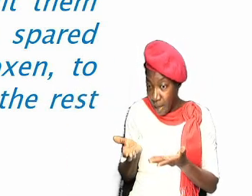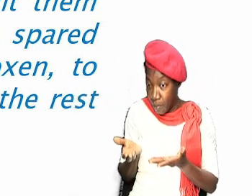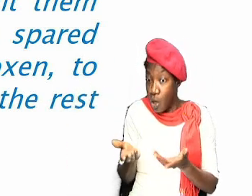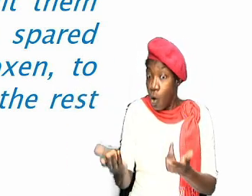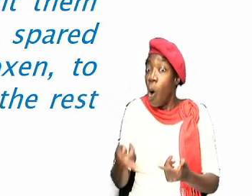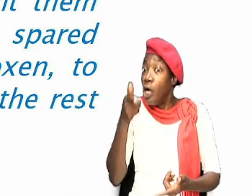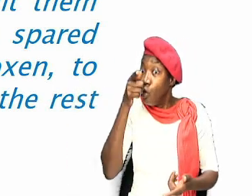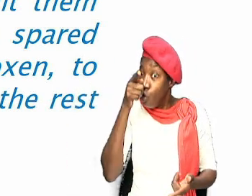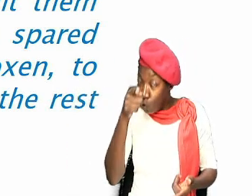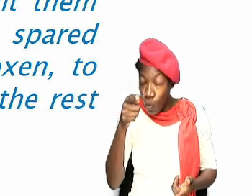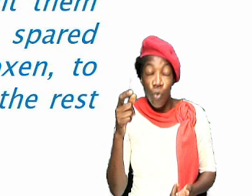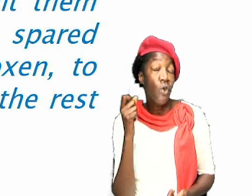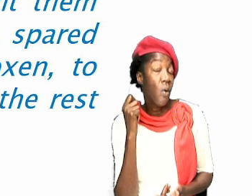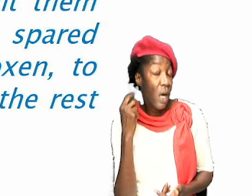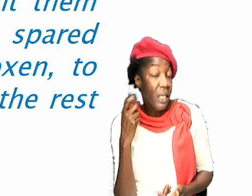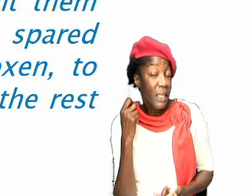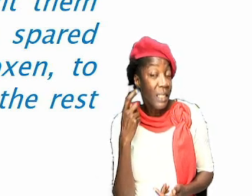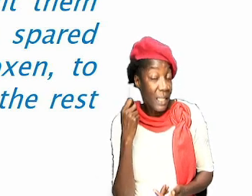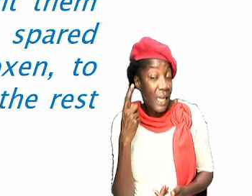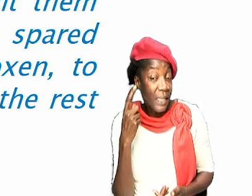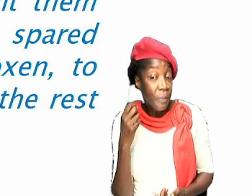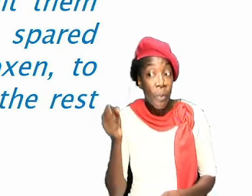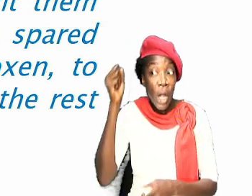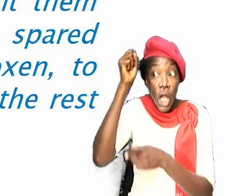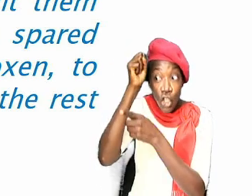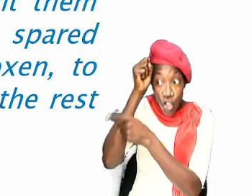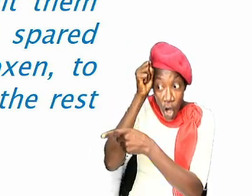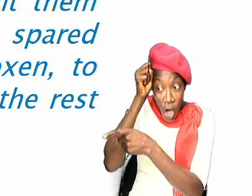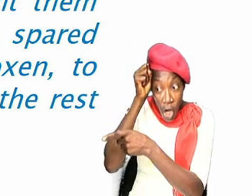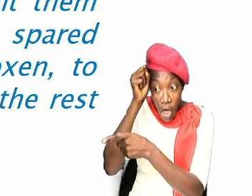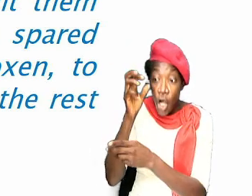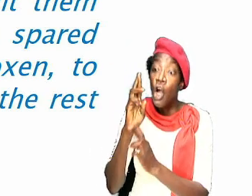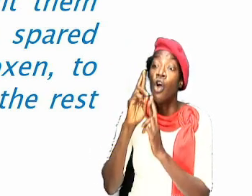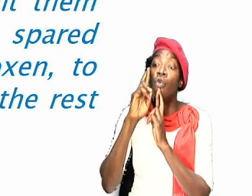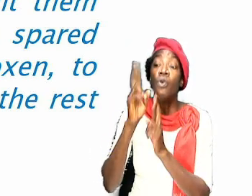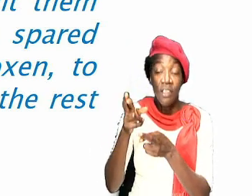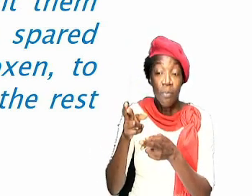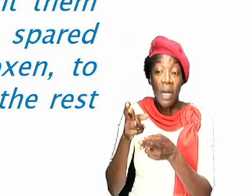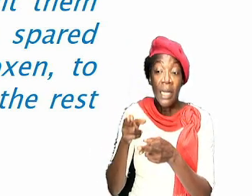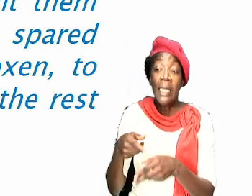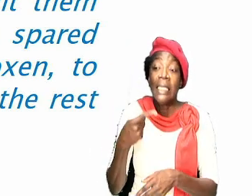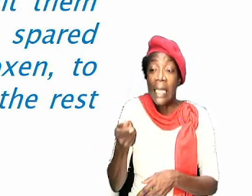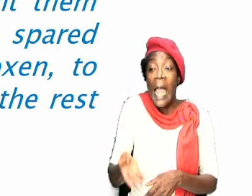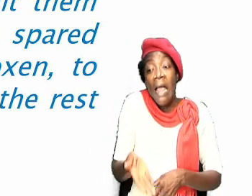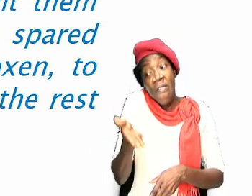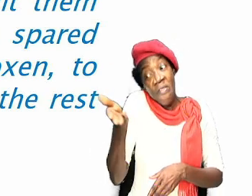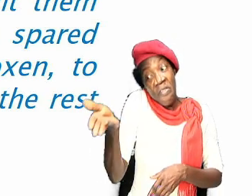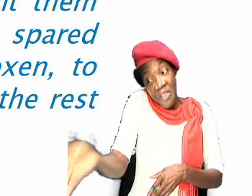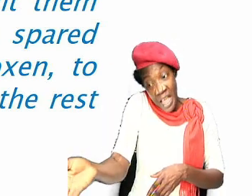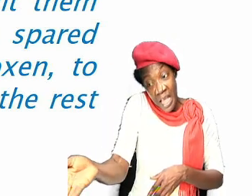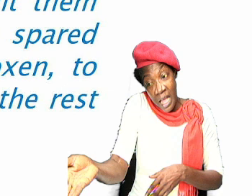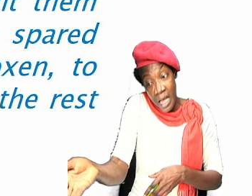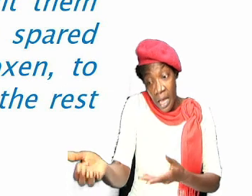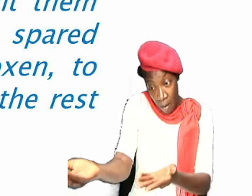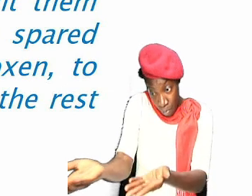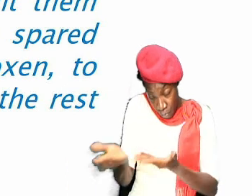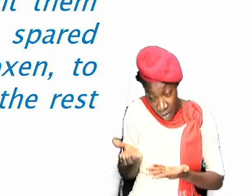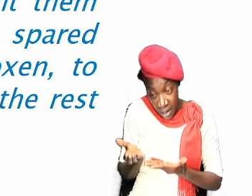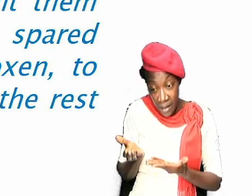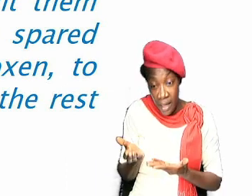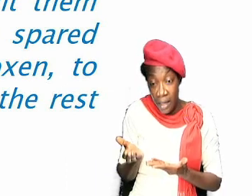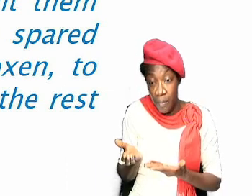here of the scripture, right? When Saul gave his response, he said, they have brought them from the